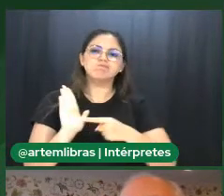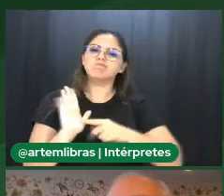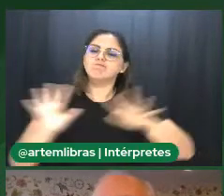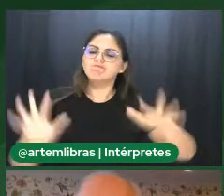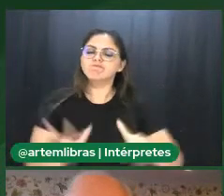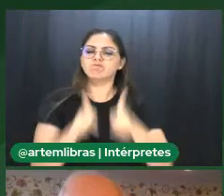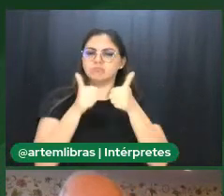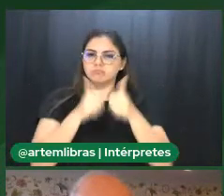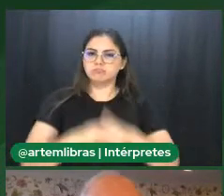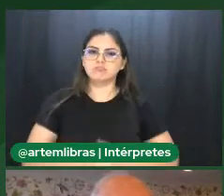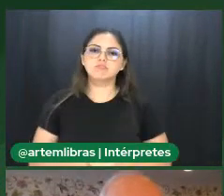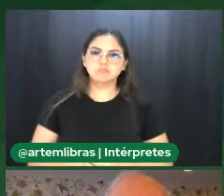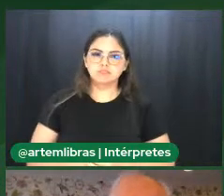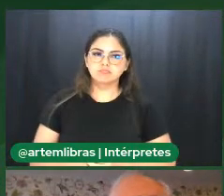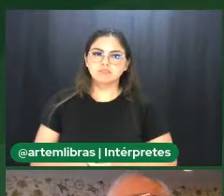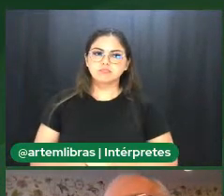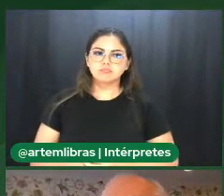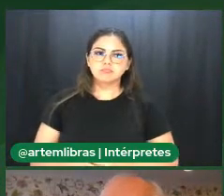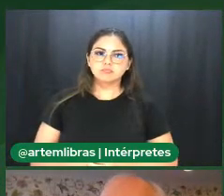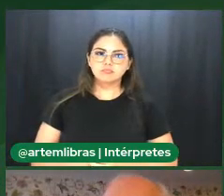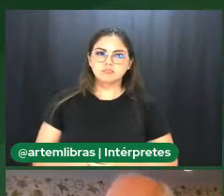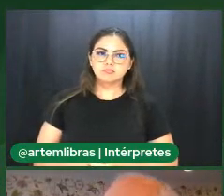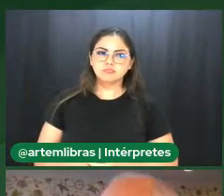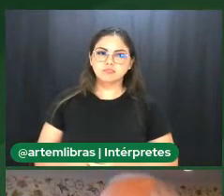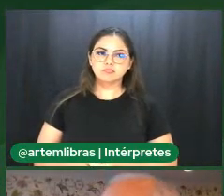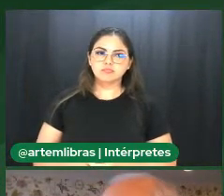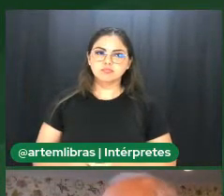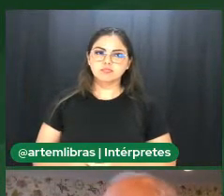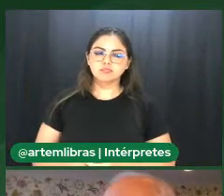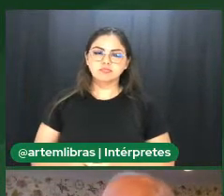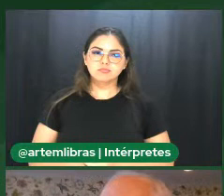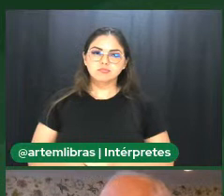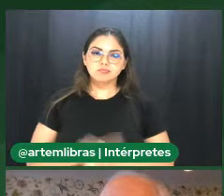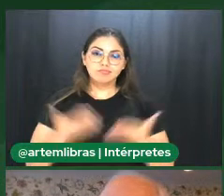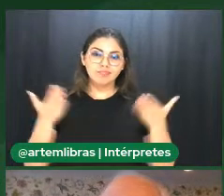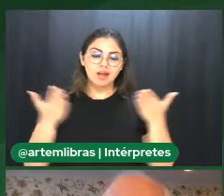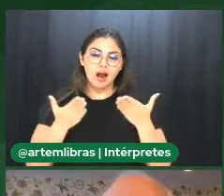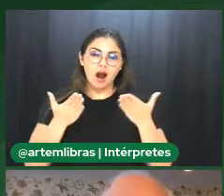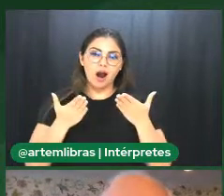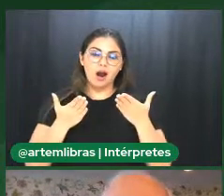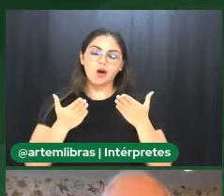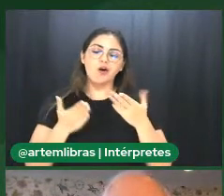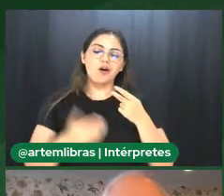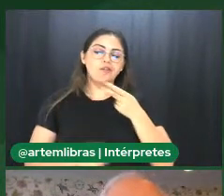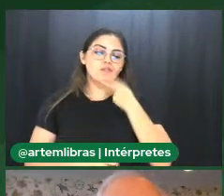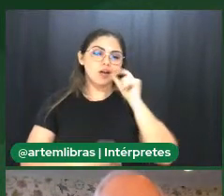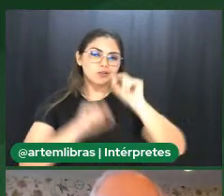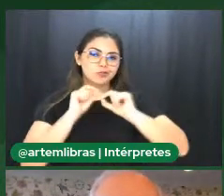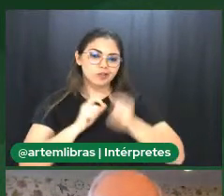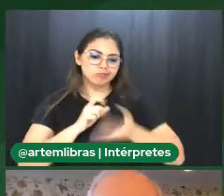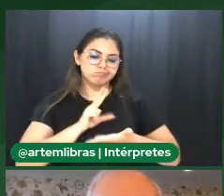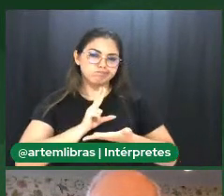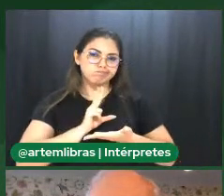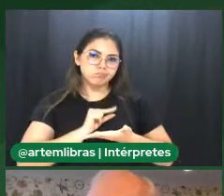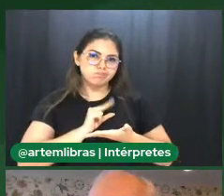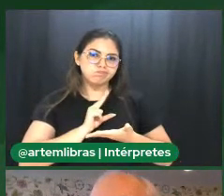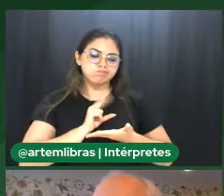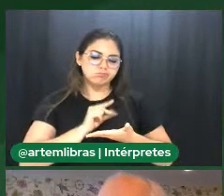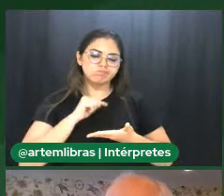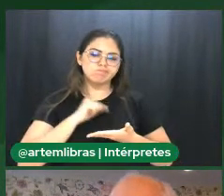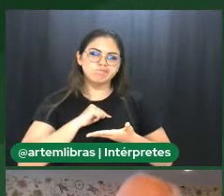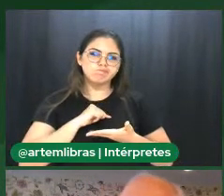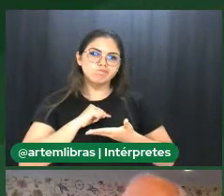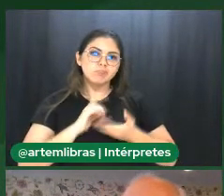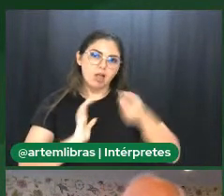The medical case, I described pacemakers as being autonomous before, but they're becoming user-controlled.